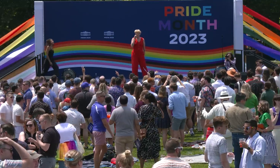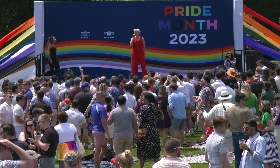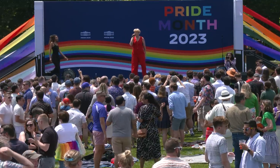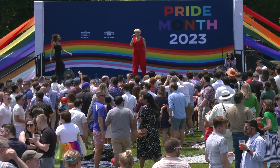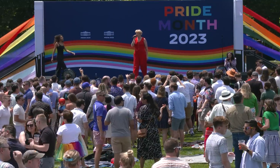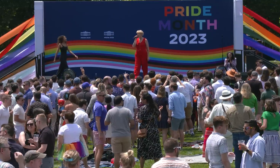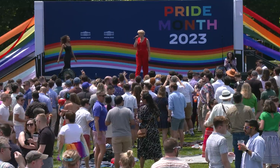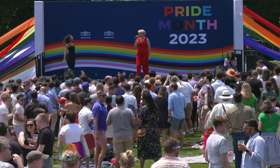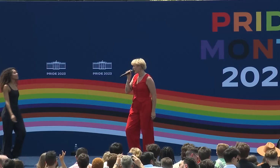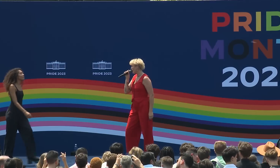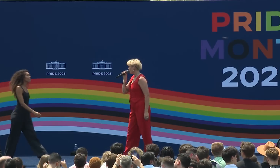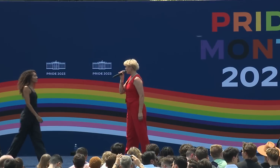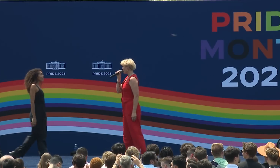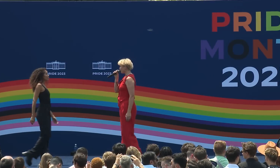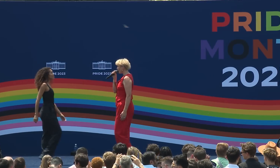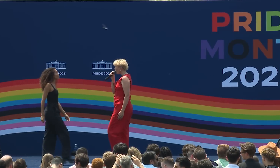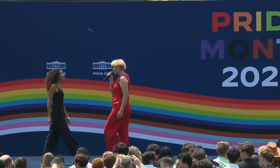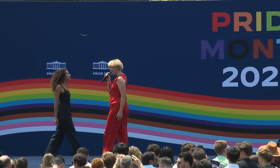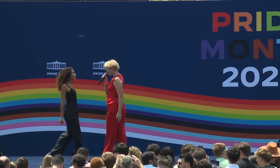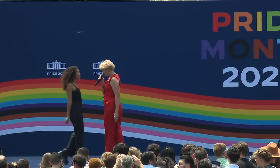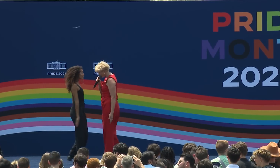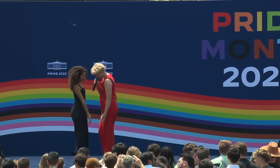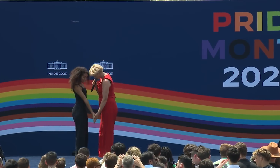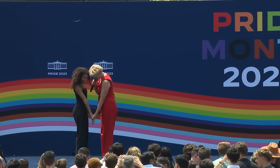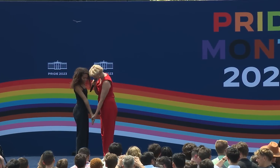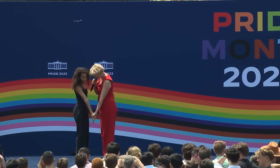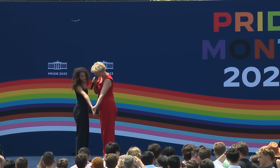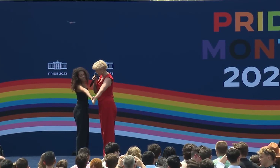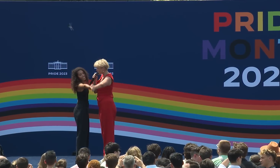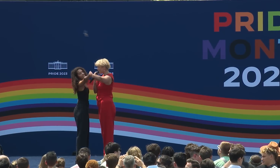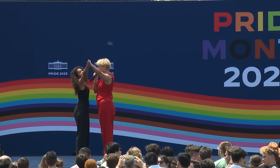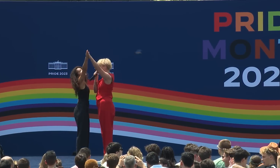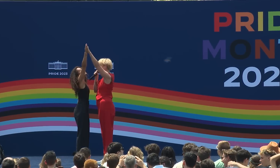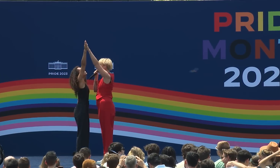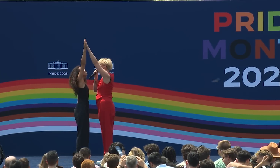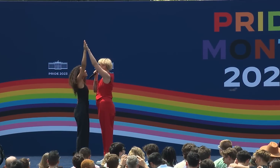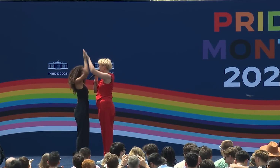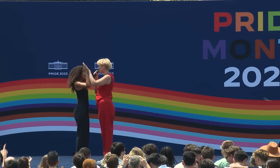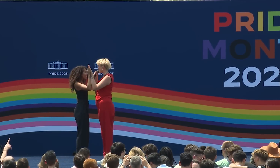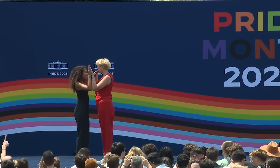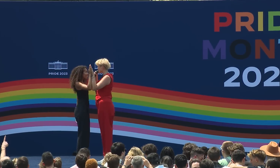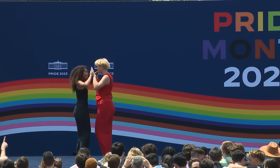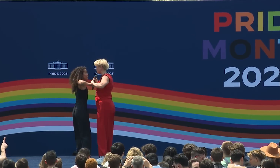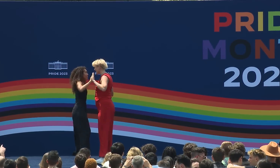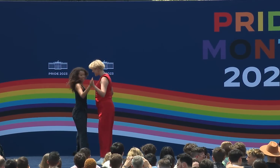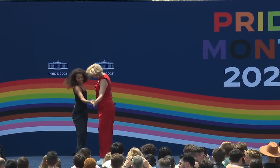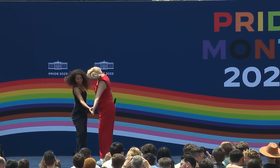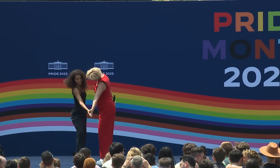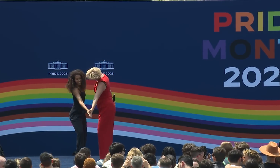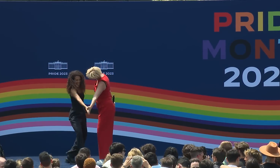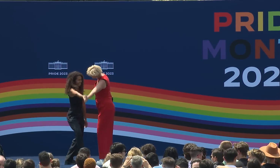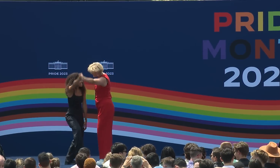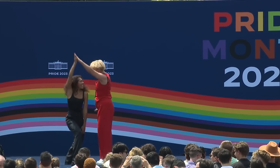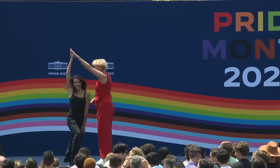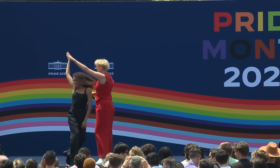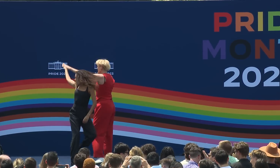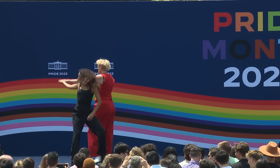I've seen bathrooms bigger than my old fourth-floor apartment, where I lived the year that I dropped out of school.